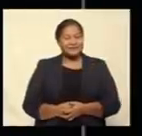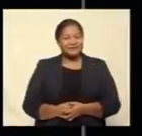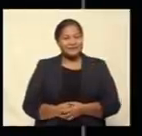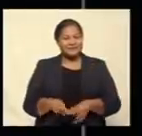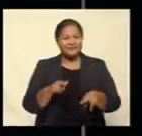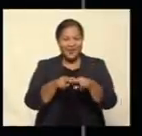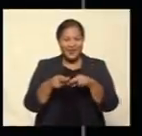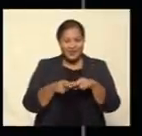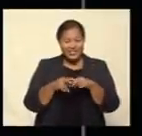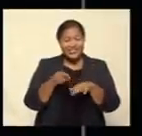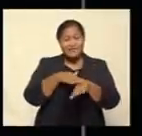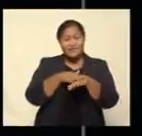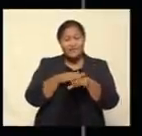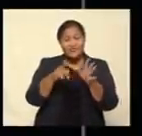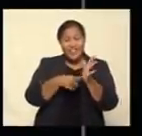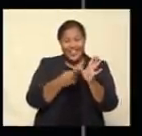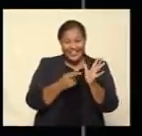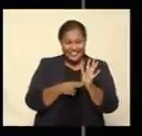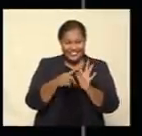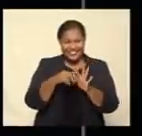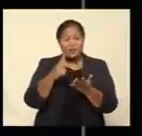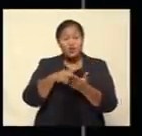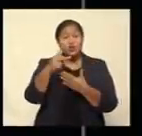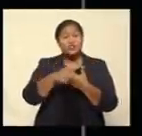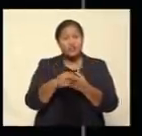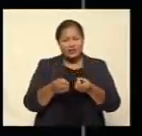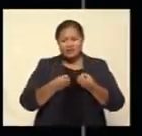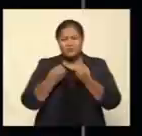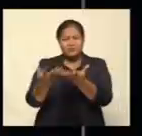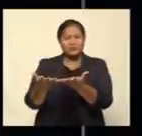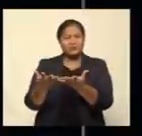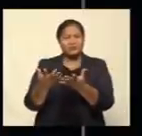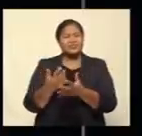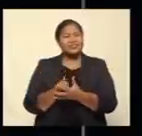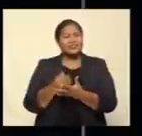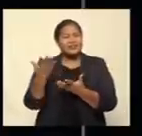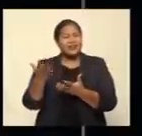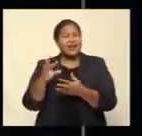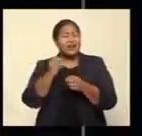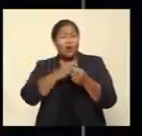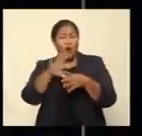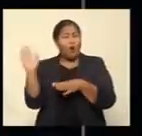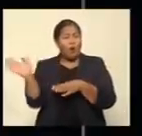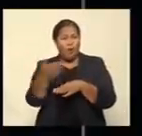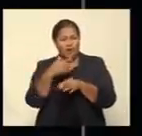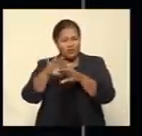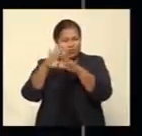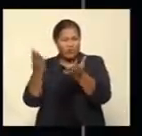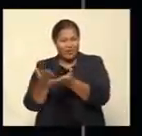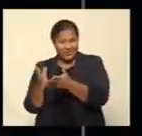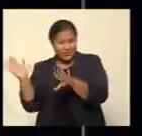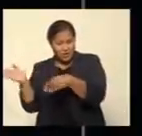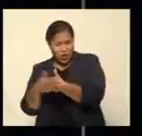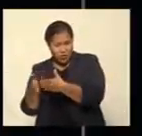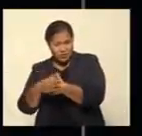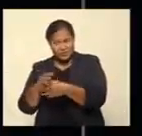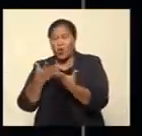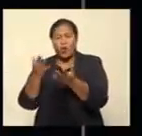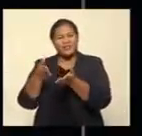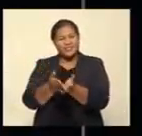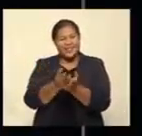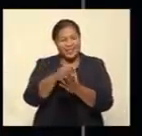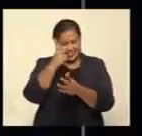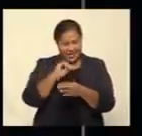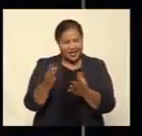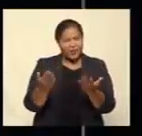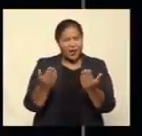Fiji's Blue Lane initiative is offering sailors a place to go, with the rest of the world closed due to COVID-19. As Fiji's second